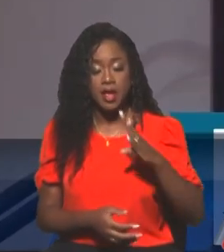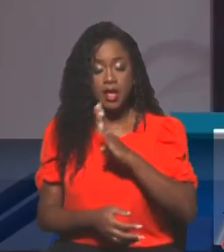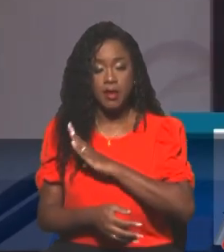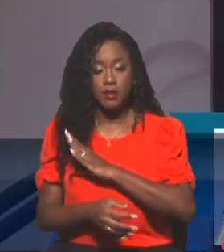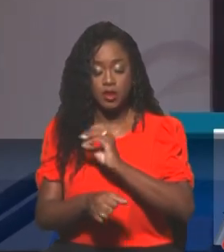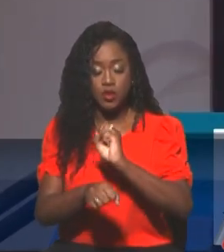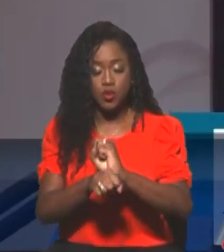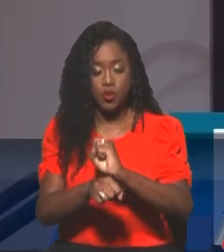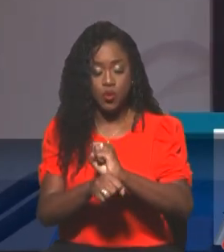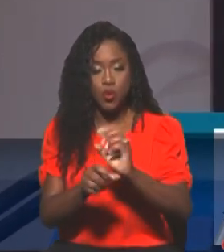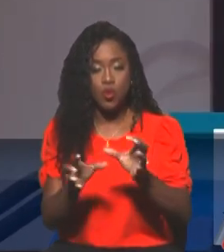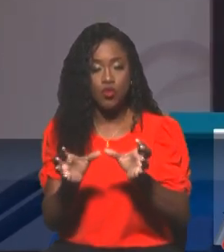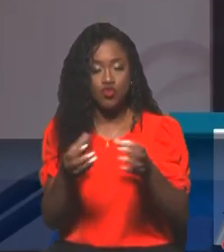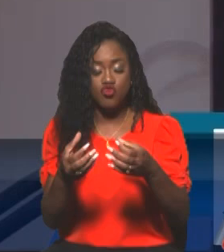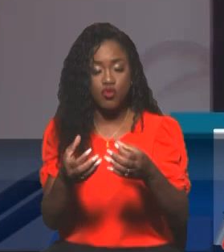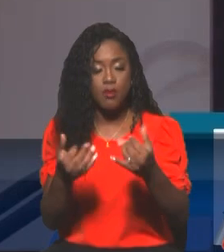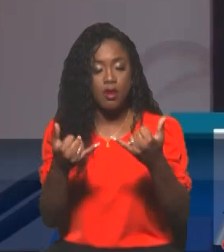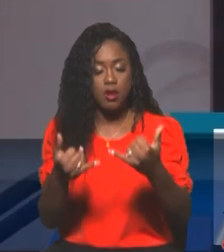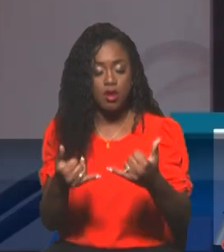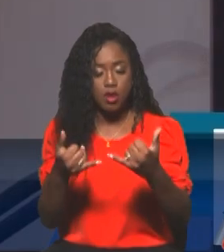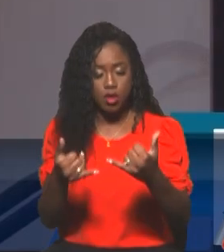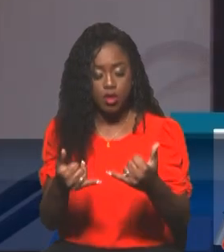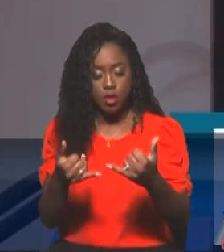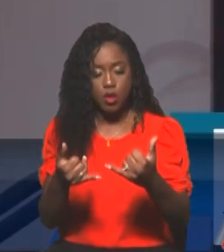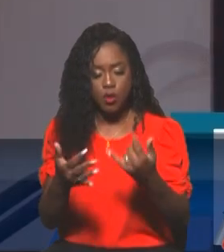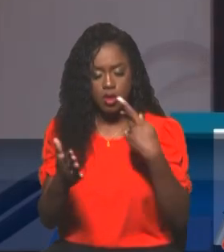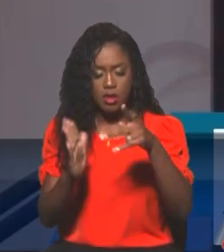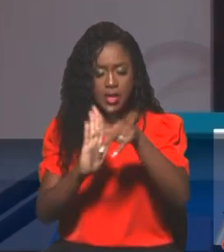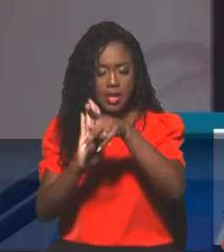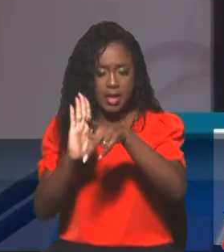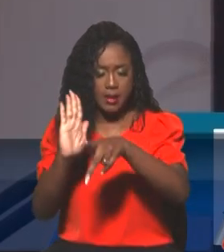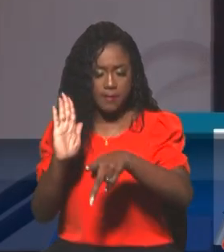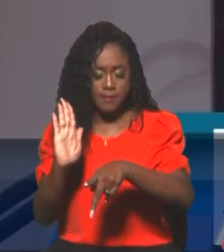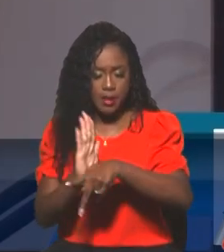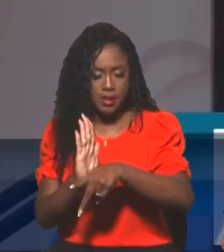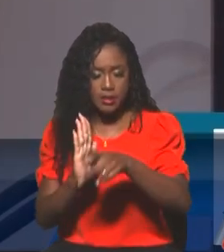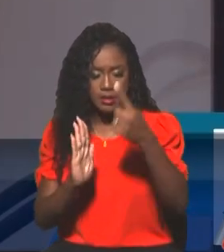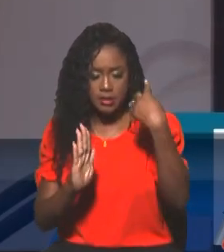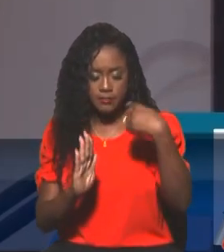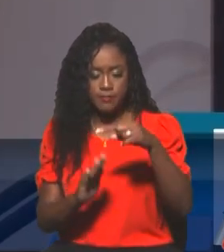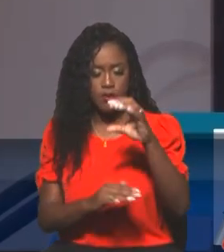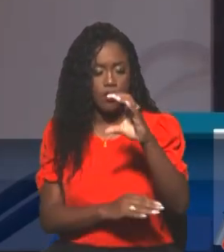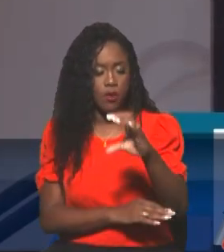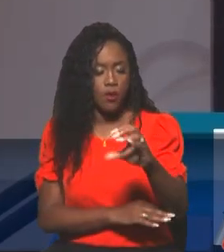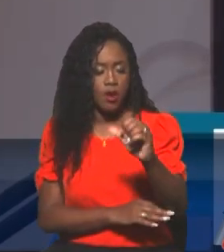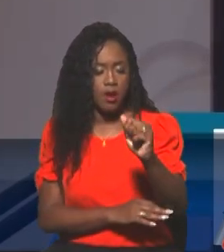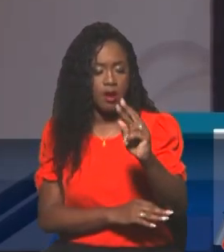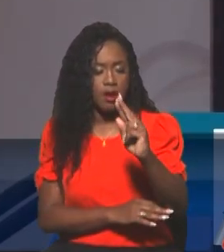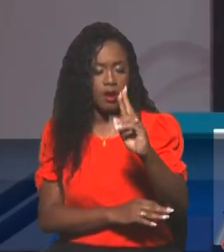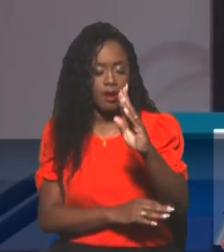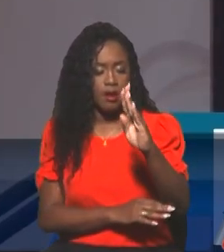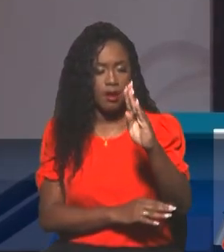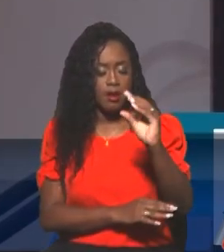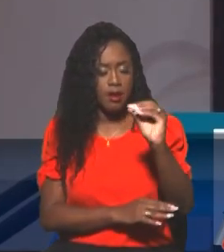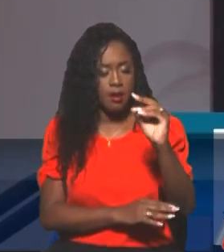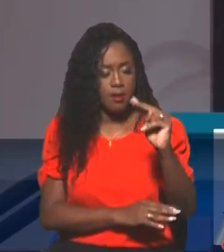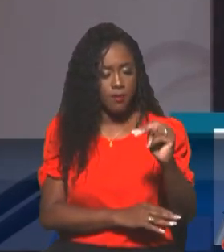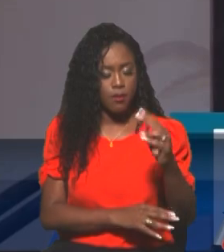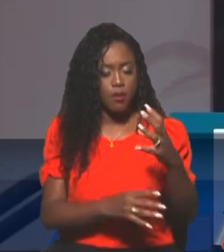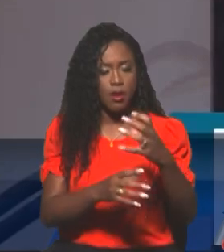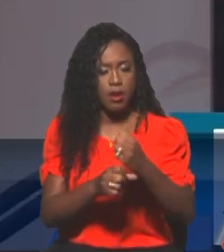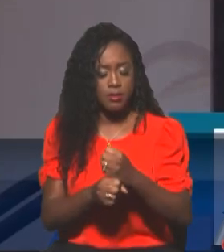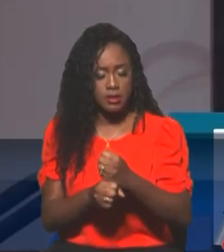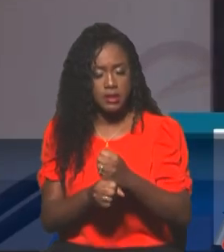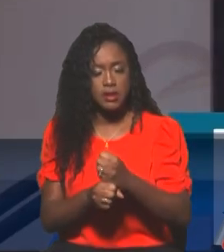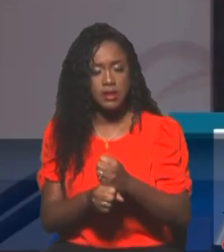updating the draft policy on carbon capture and storage for consideration and subsequent adoption in